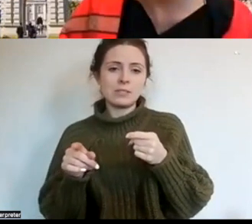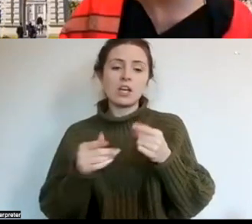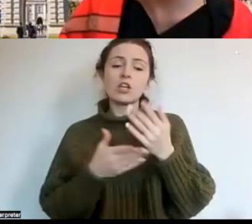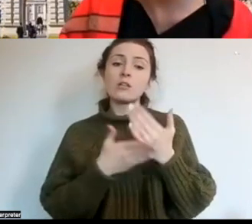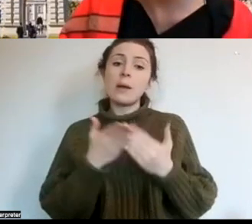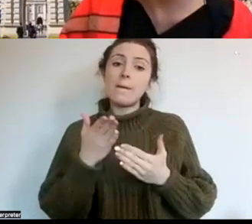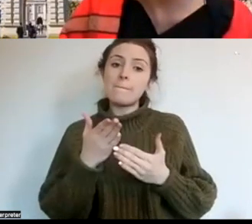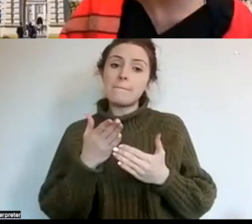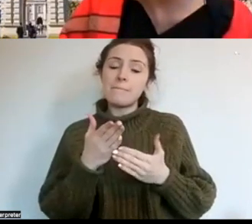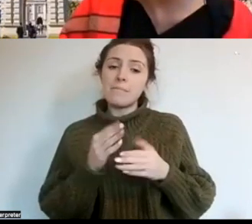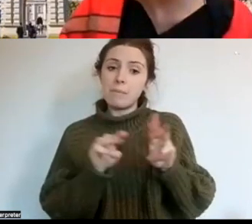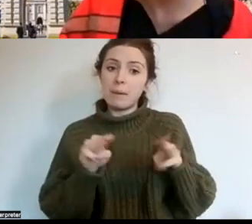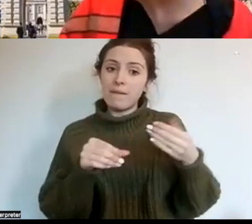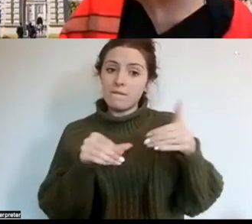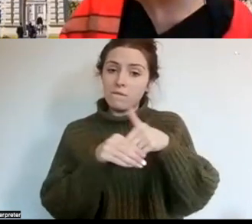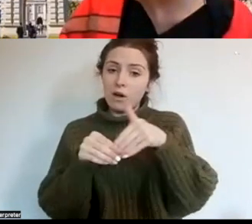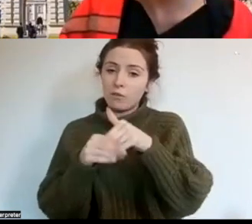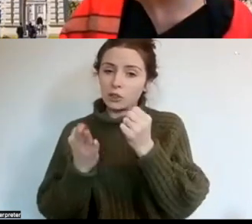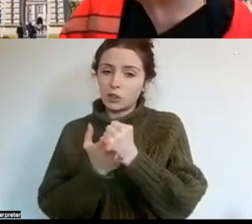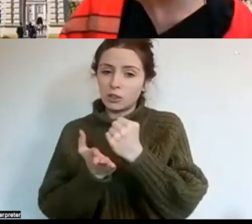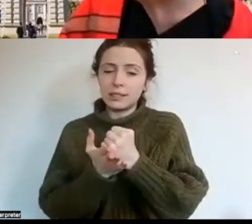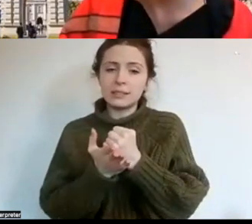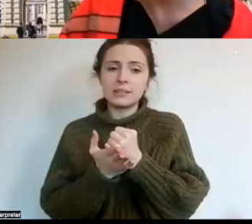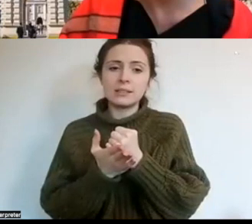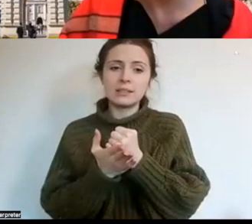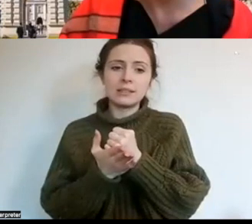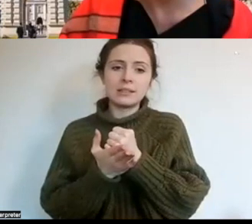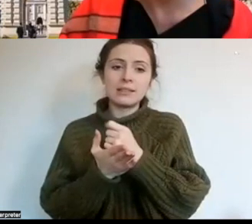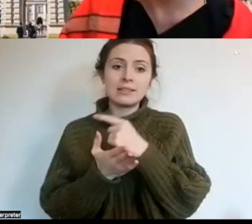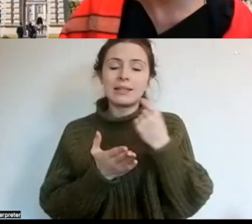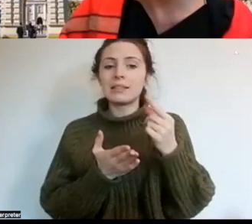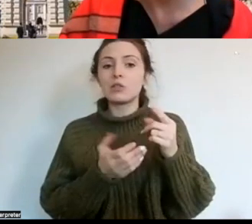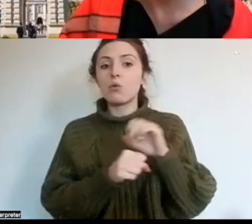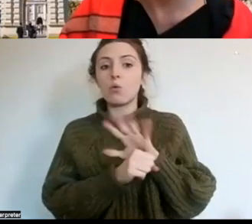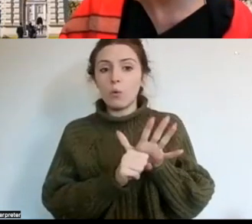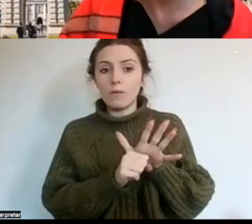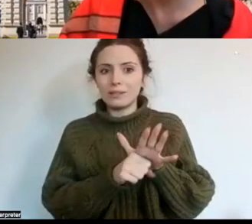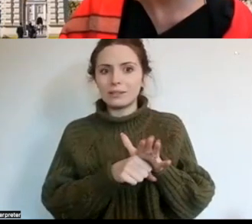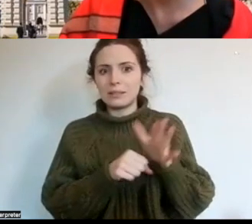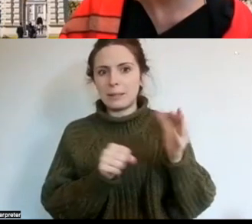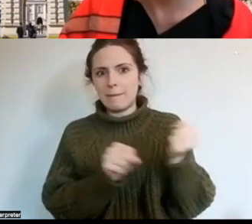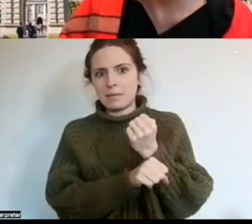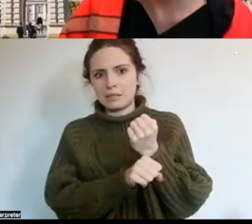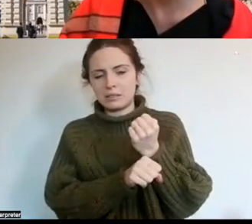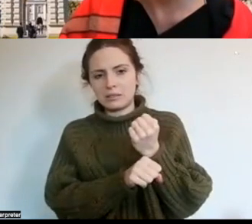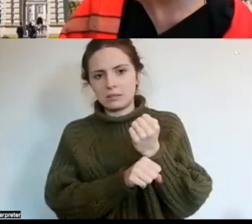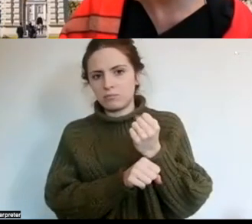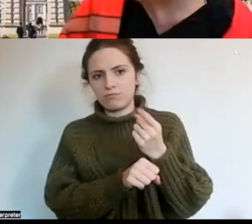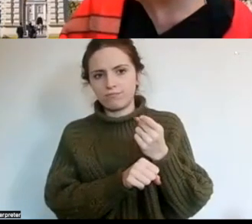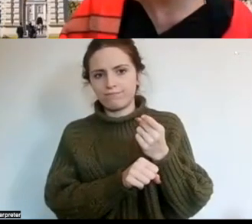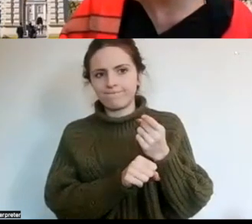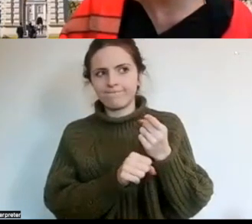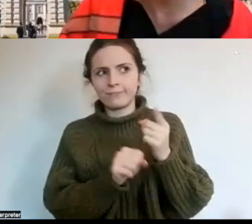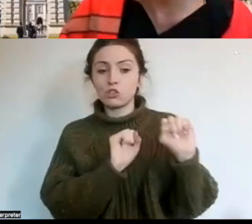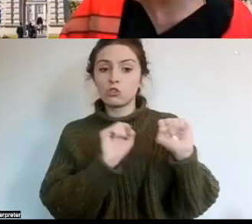participants in the study actually spoke about how COVID had impacted on the